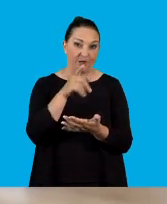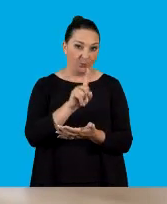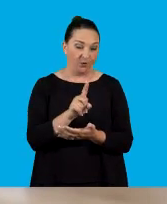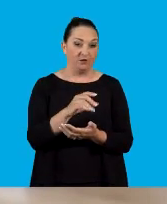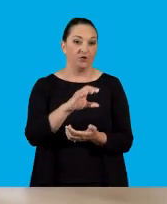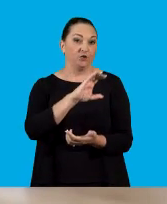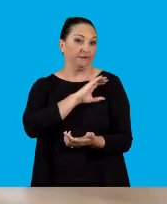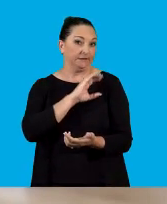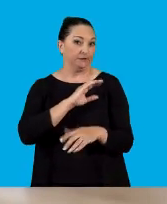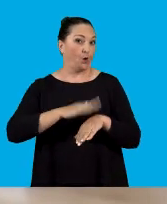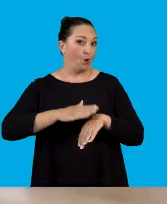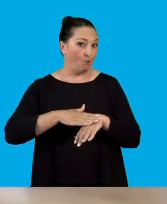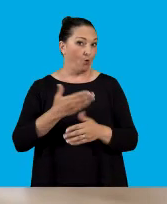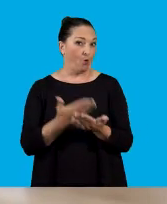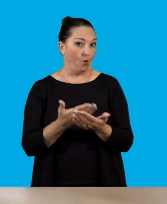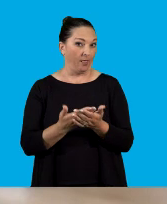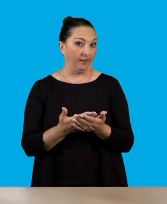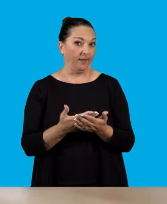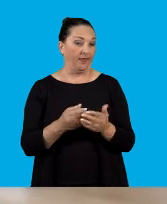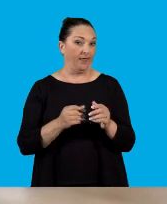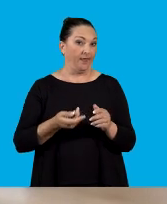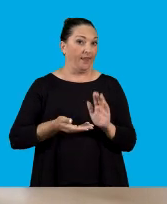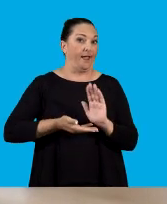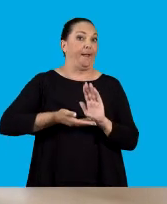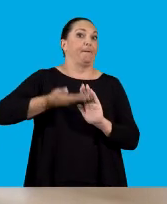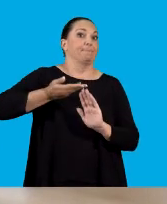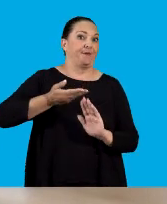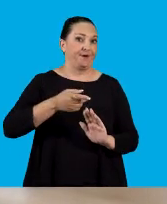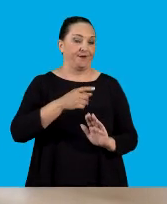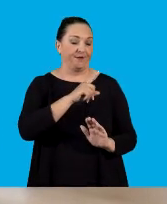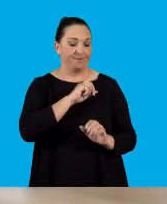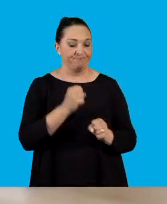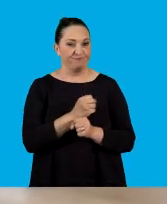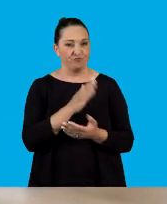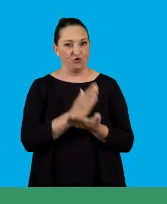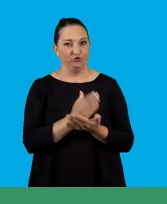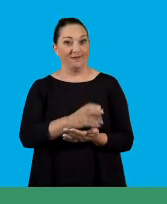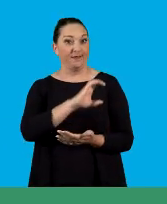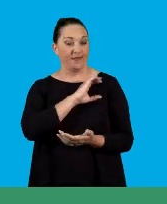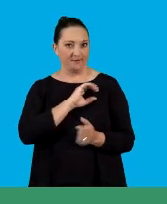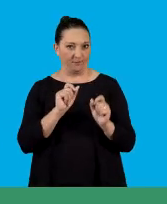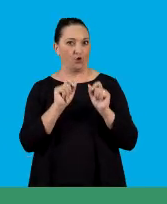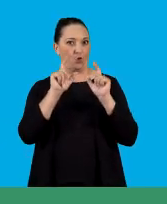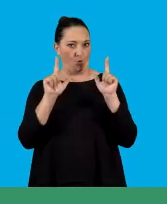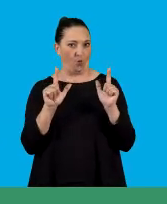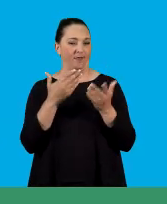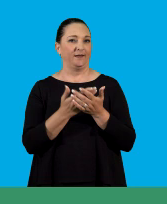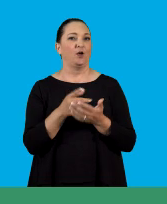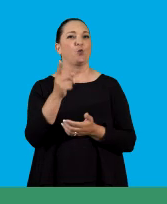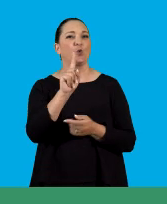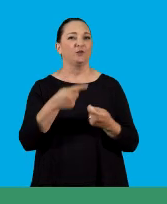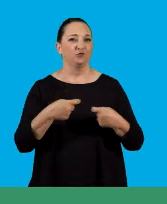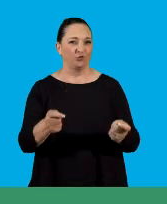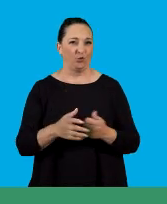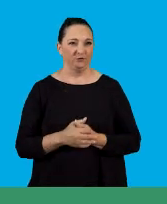to make sure that they have more share than other businesses by increasing and making sure that customers are aware of what is sold by the